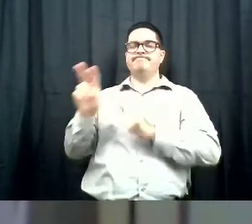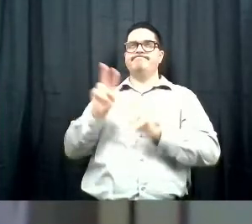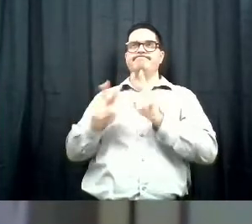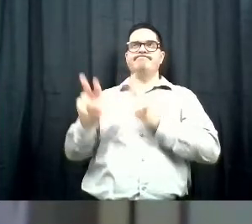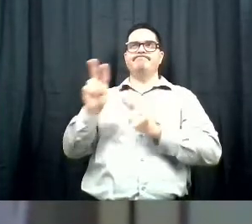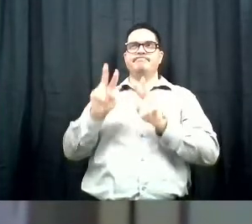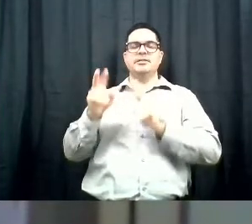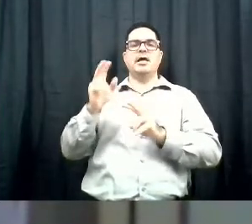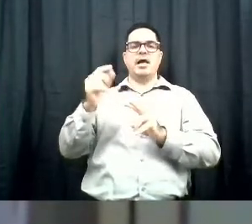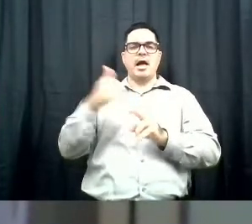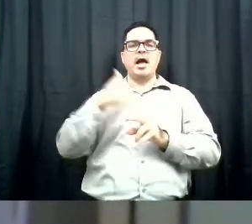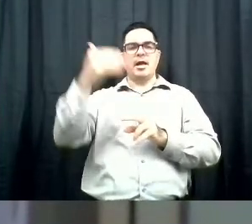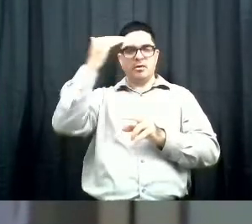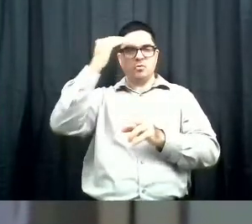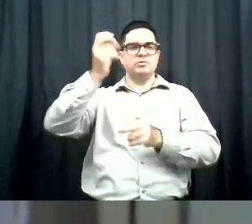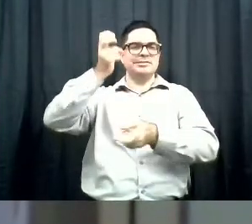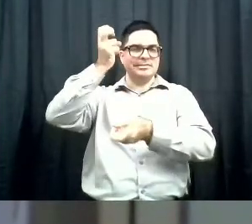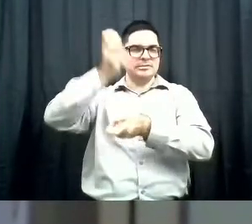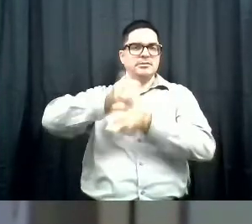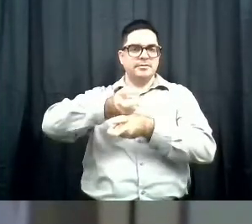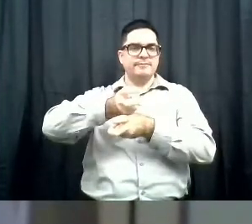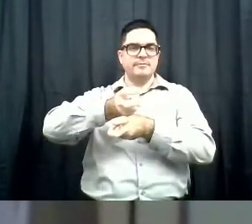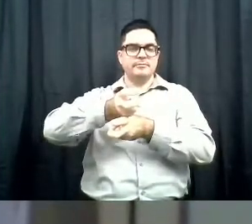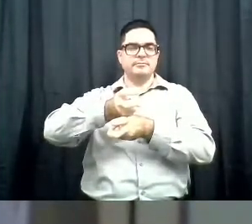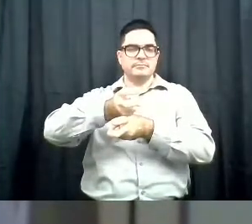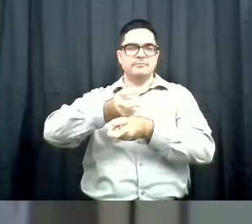difficult issue of how we think about this stuff.